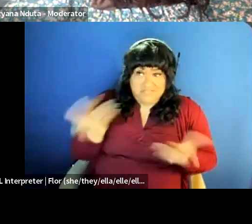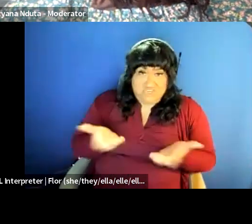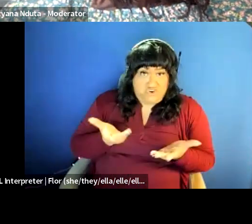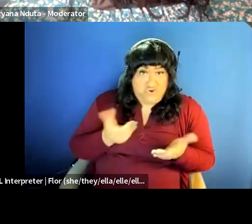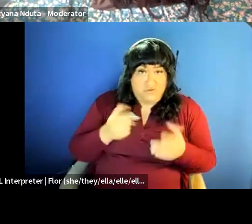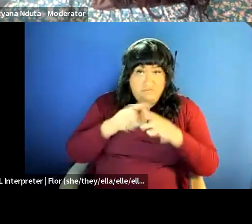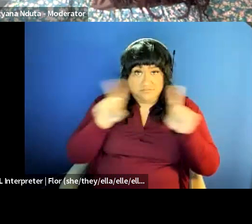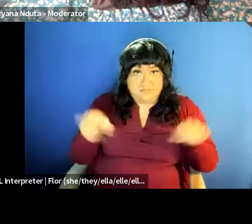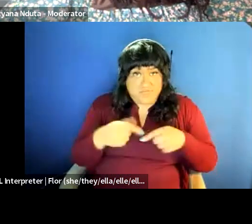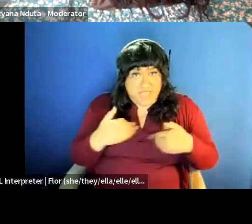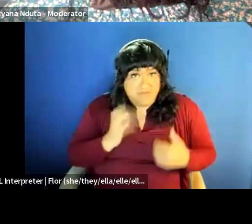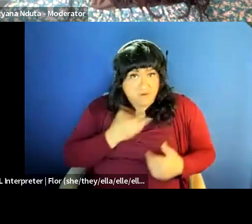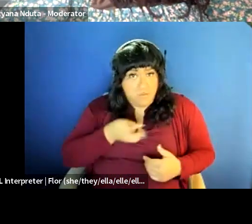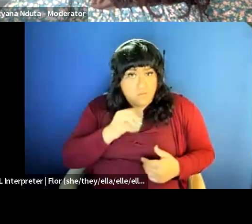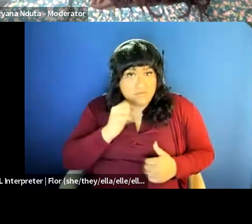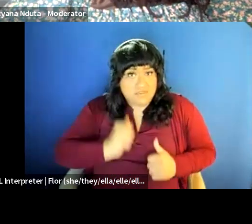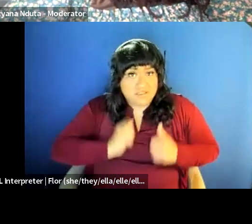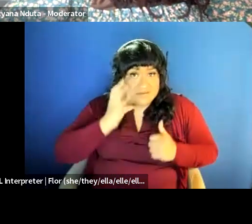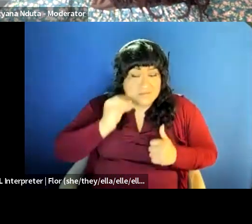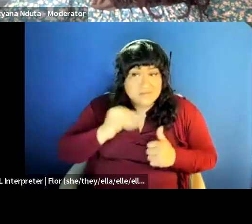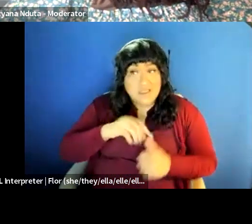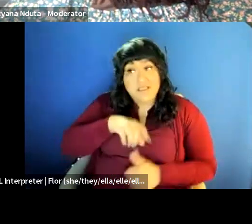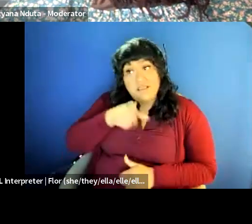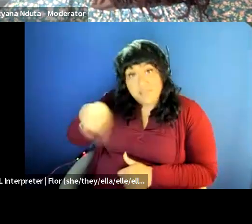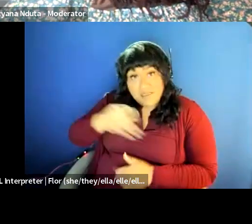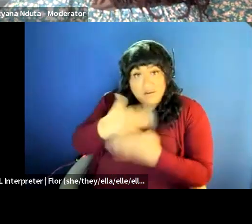For example, many housed people would not know what the first things to do